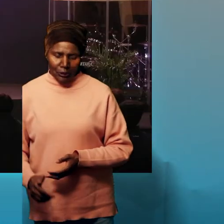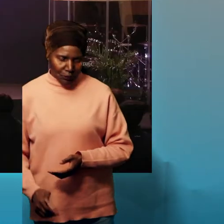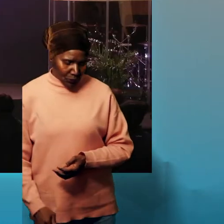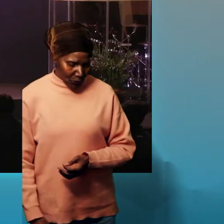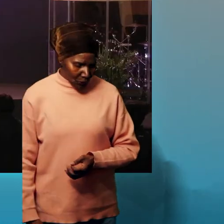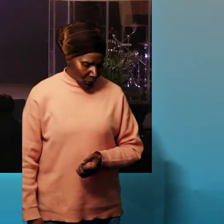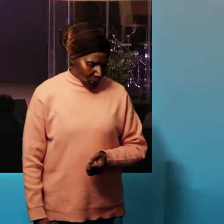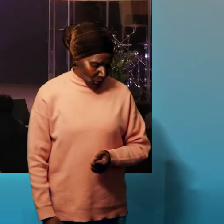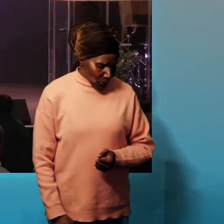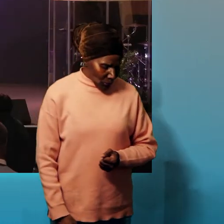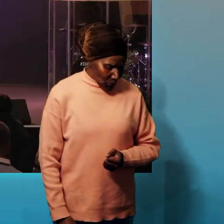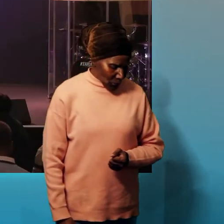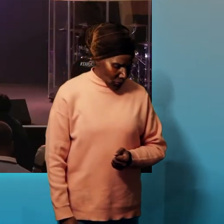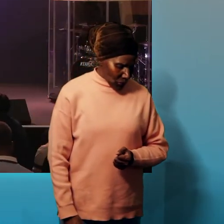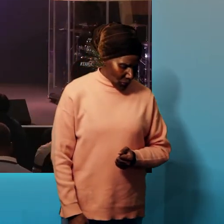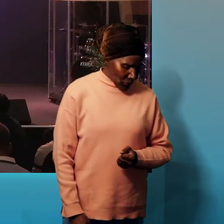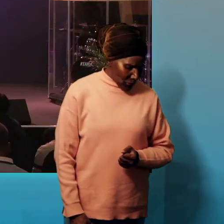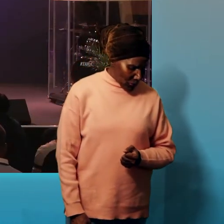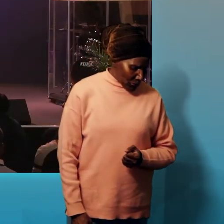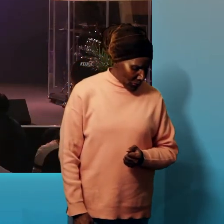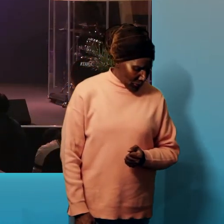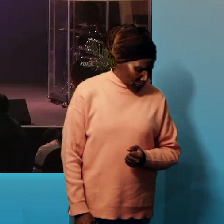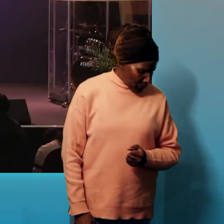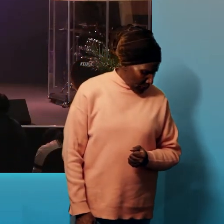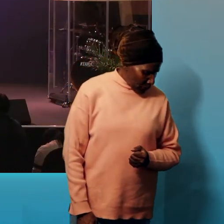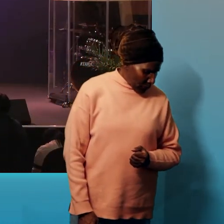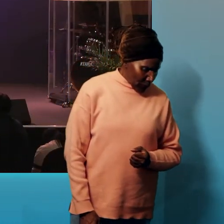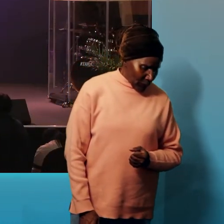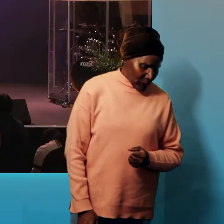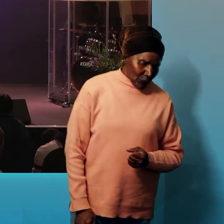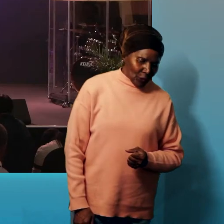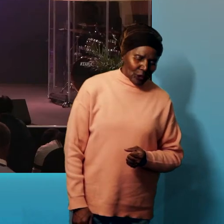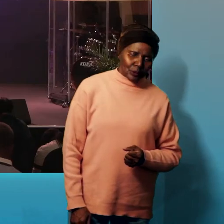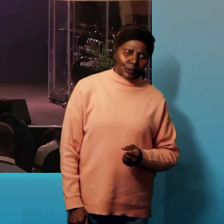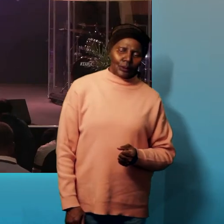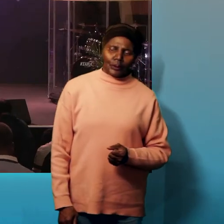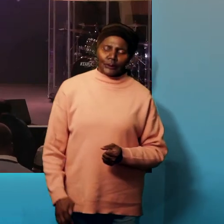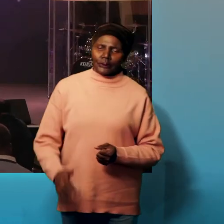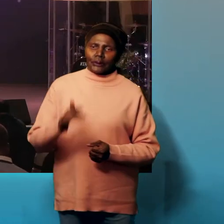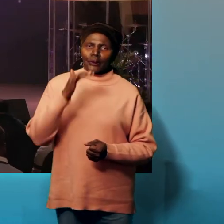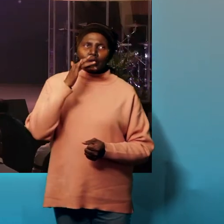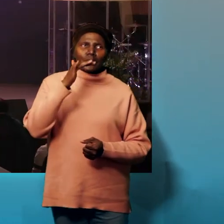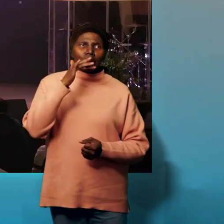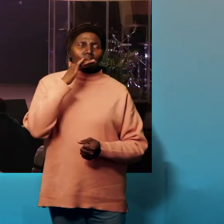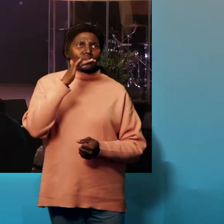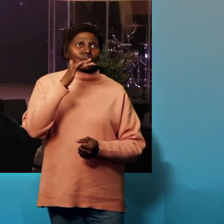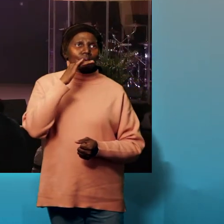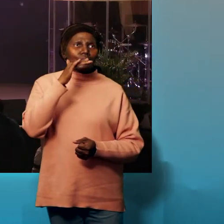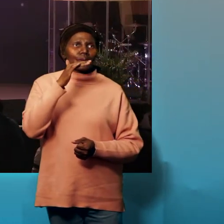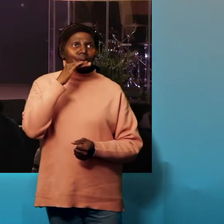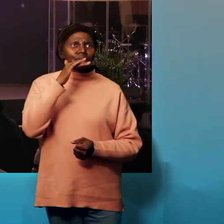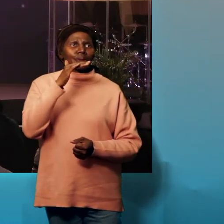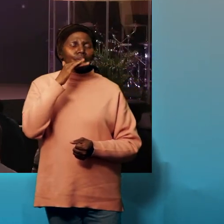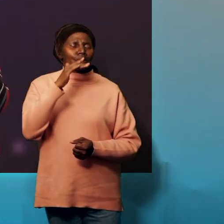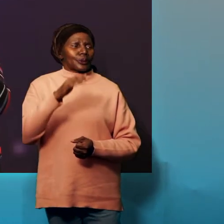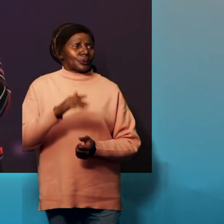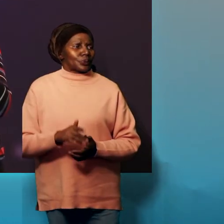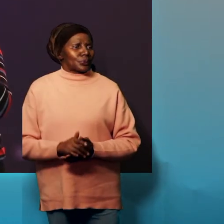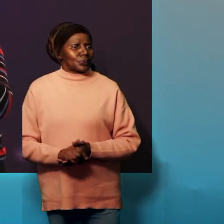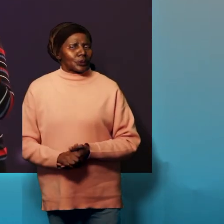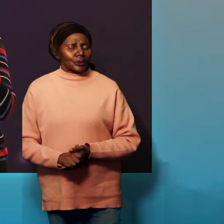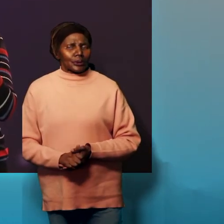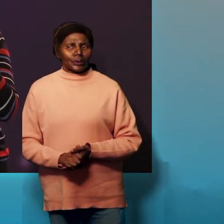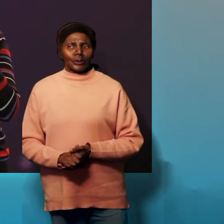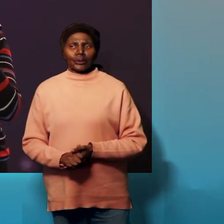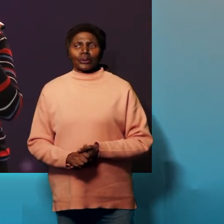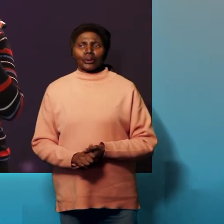alarabosha. Lord Jesus, we bless you. Lord Jesus, we worship you. Let us ask the Lord to give us a revelation